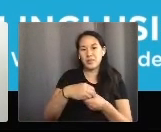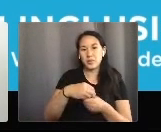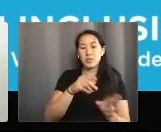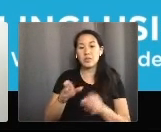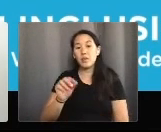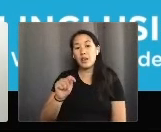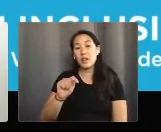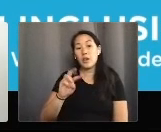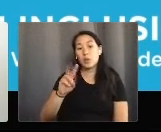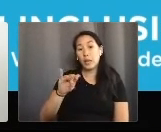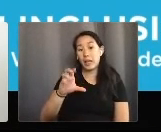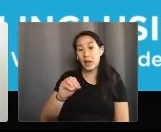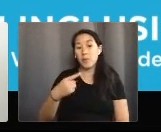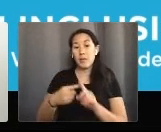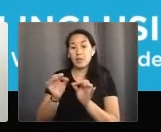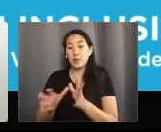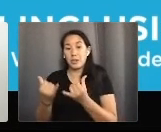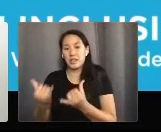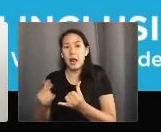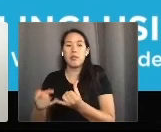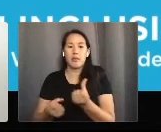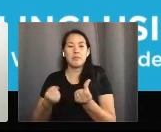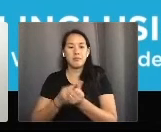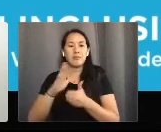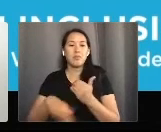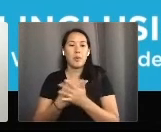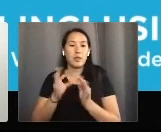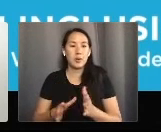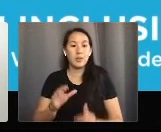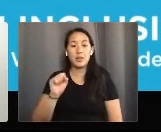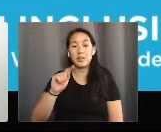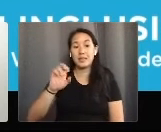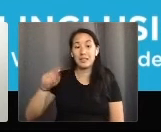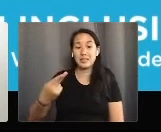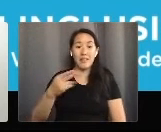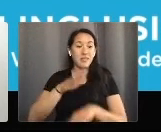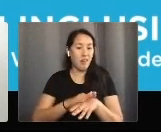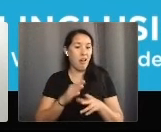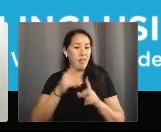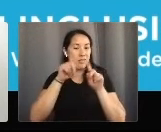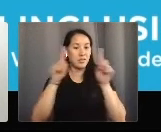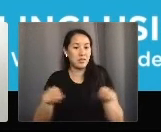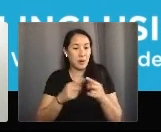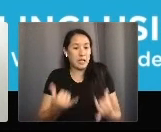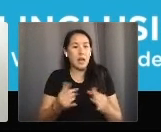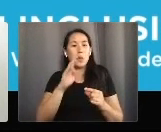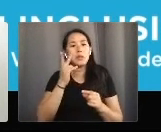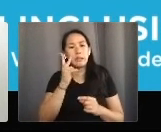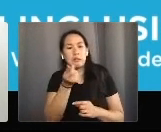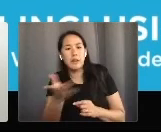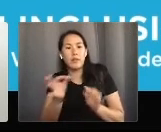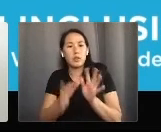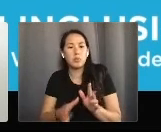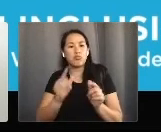Interpreter Now, which has sponsored all of our ASL interpreters. Steph is on screen now. You'll see several ASL interpreters throughout the